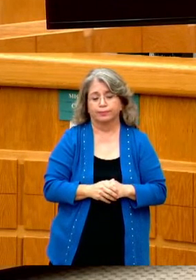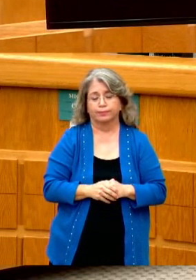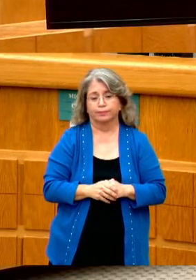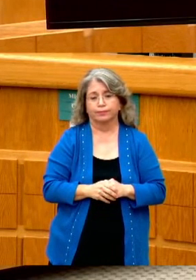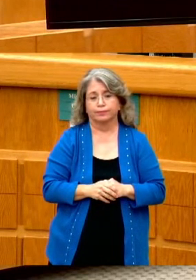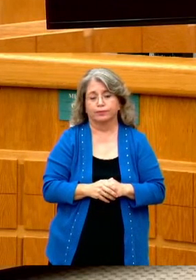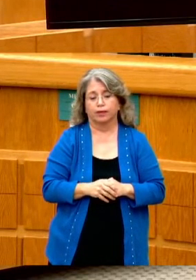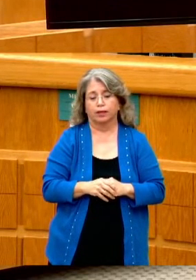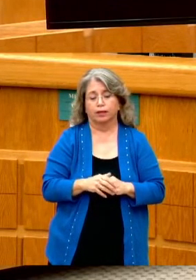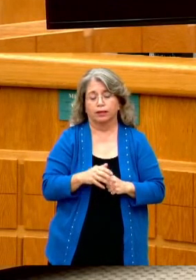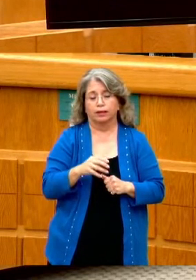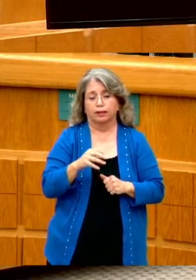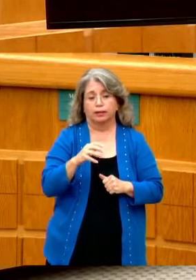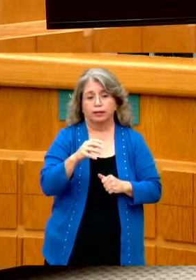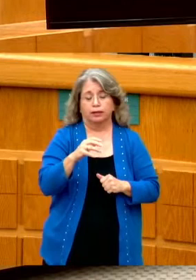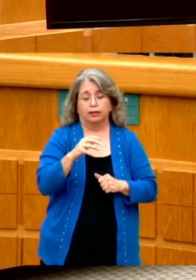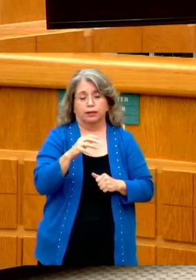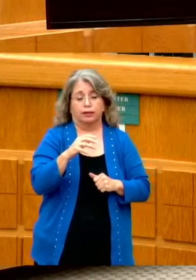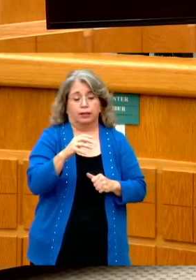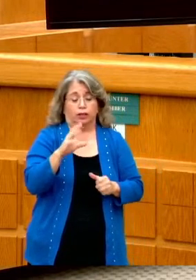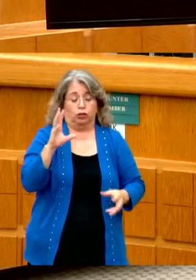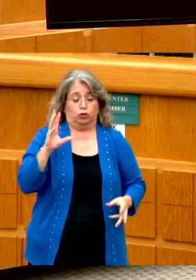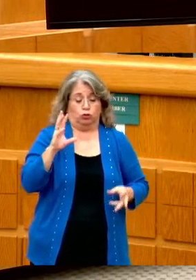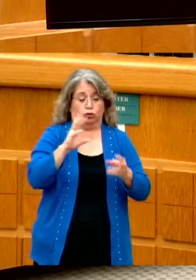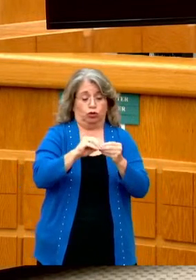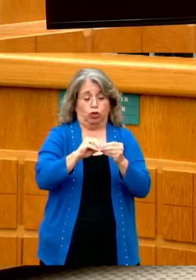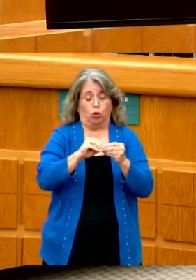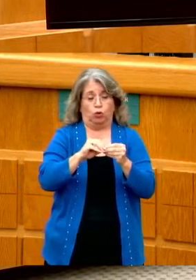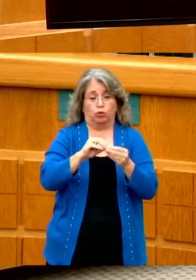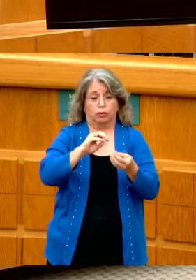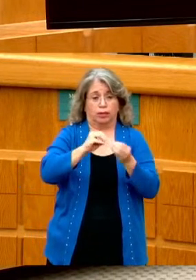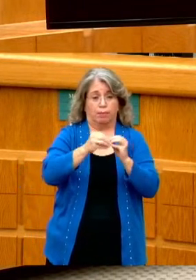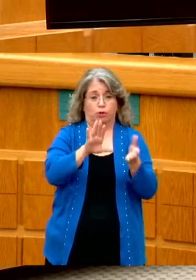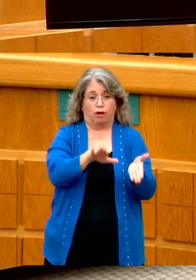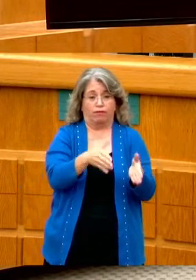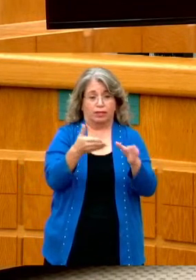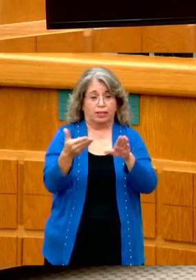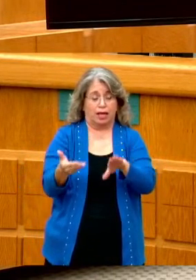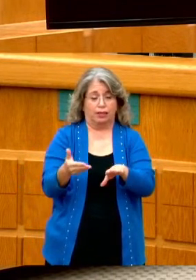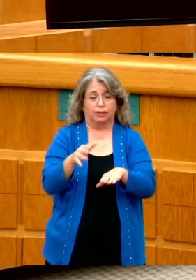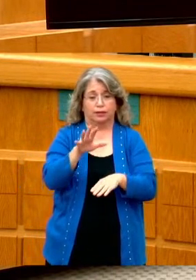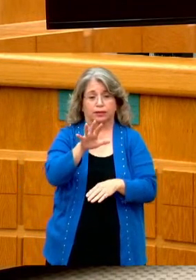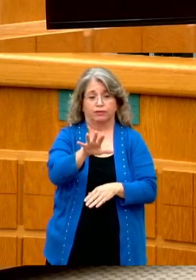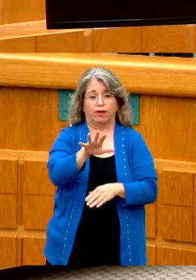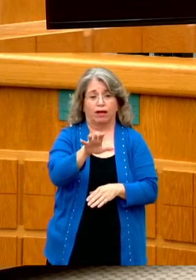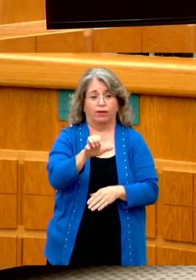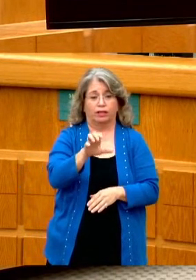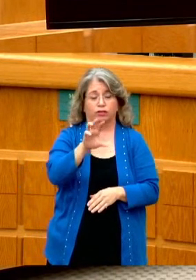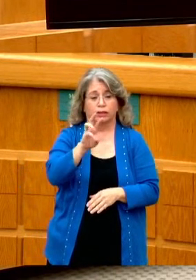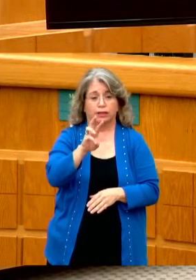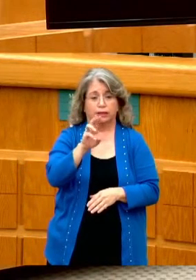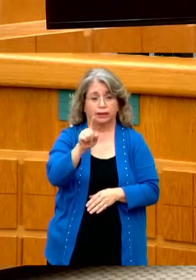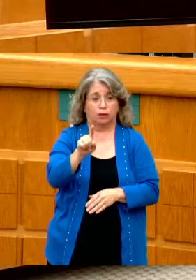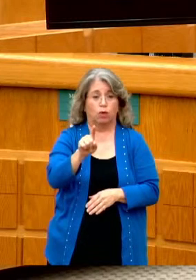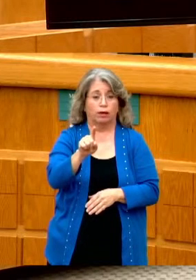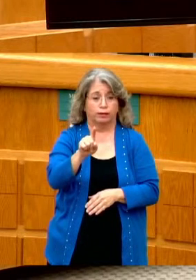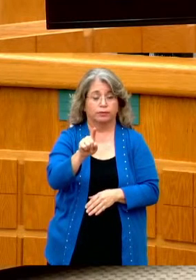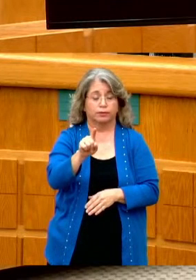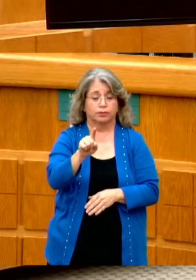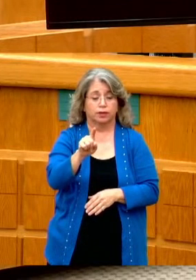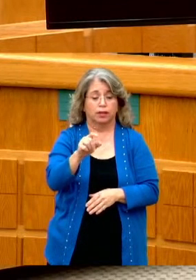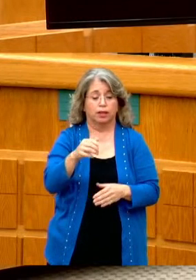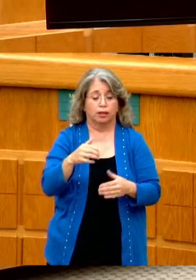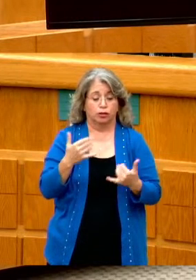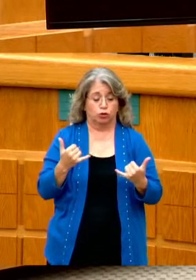So we're at a total for COVID-19 deaths, we're at a total of 561. We did have